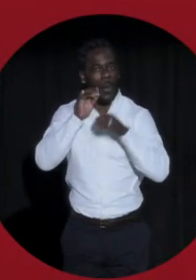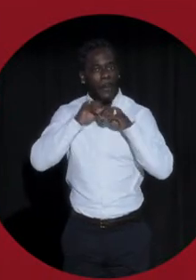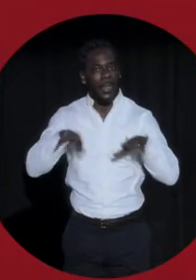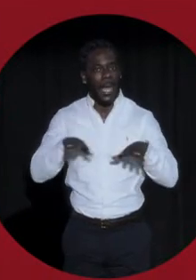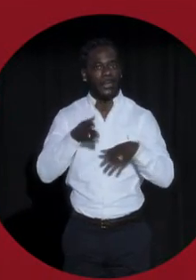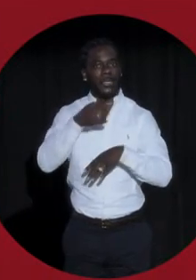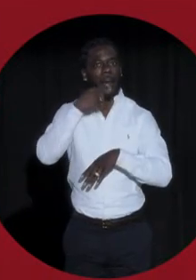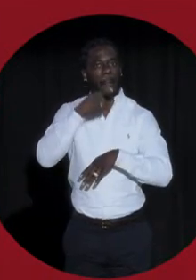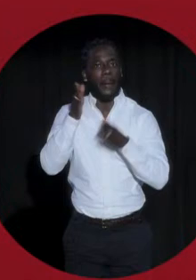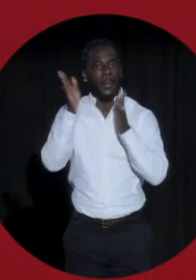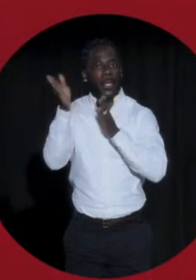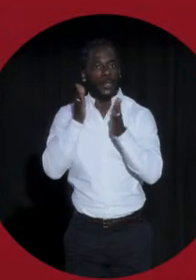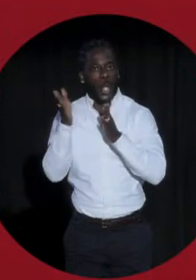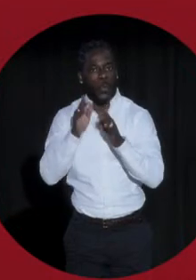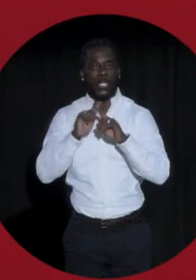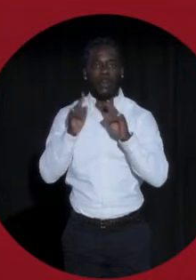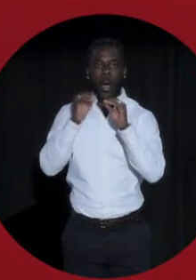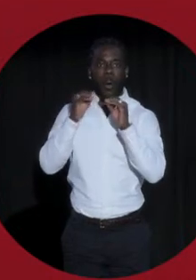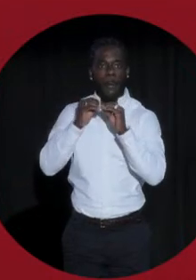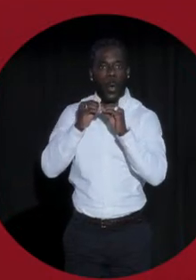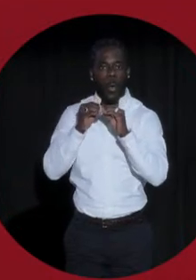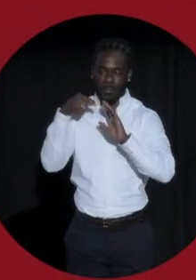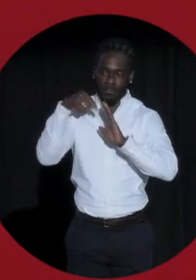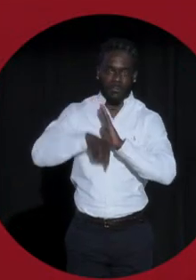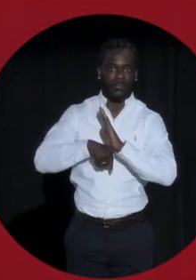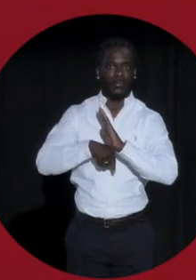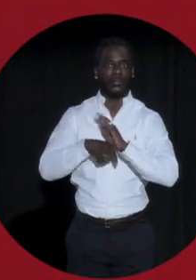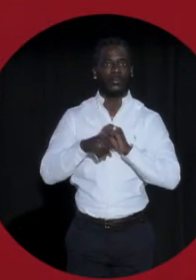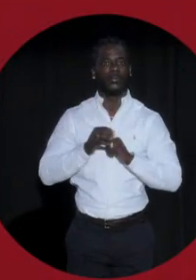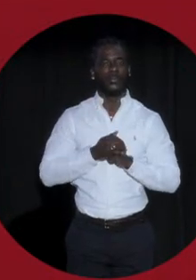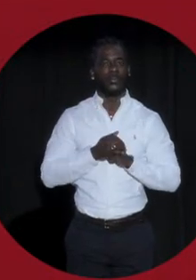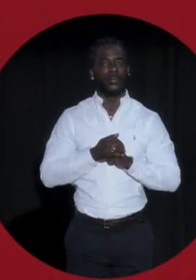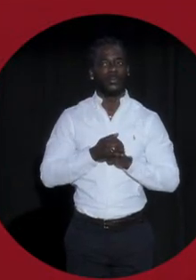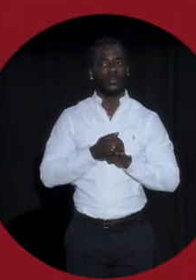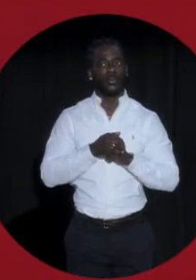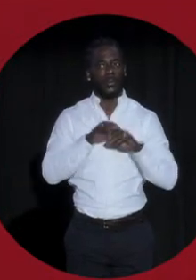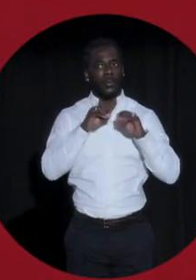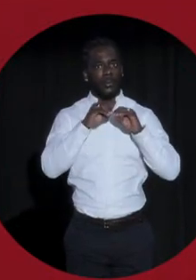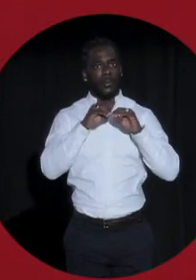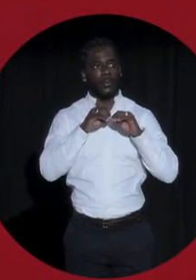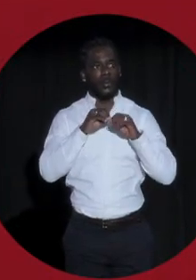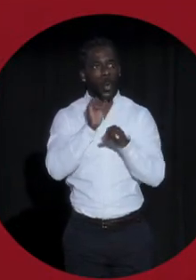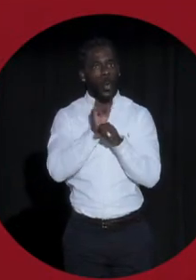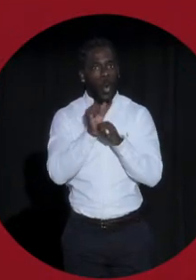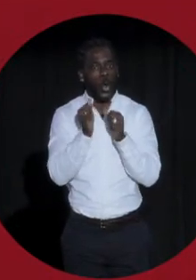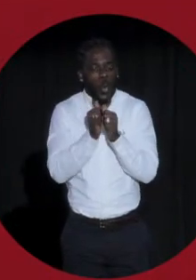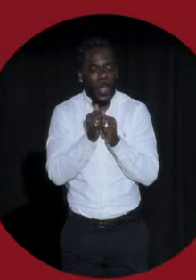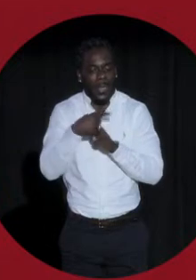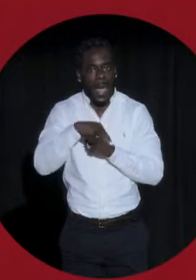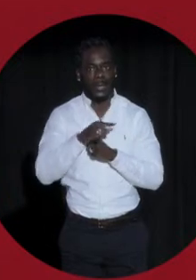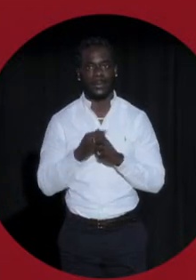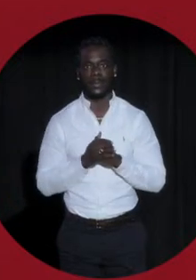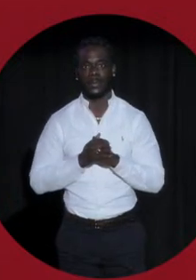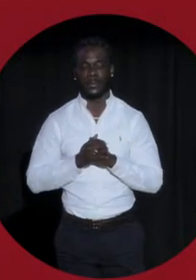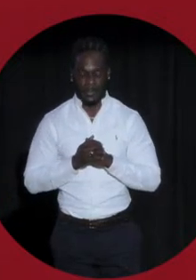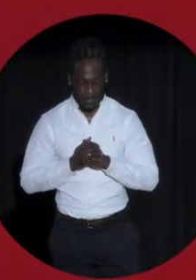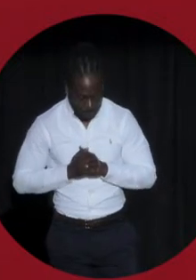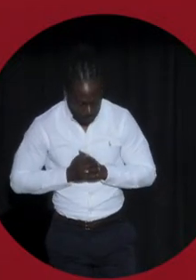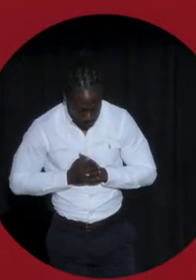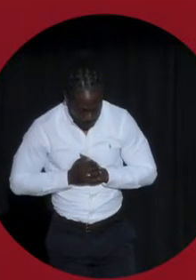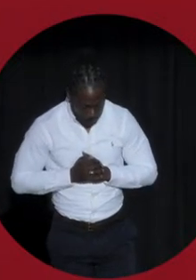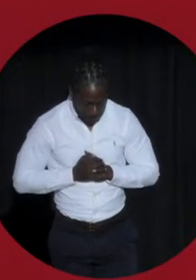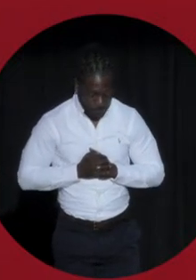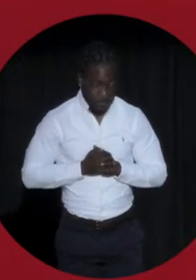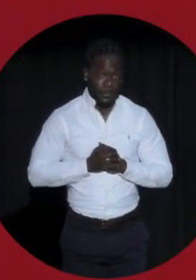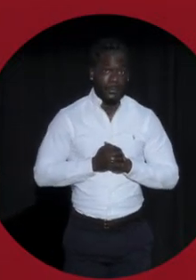servants, but more than that, and it's of first importance, that you walk with us. I ask